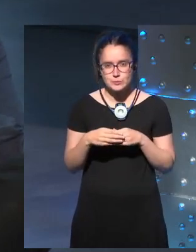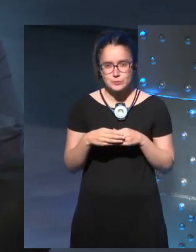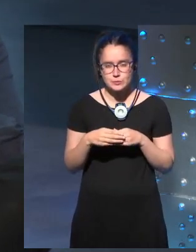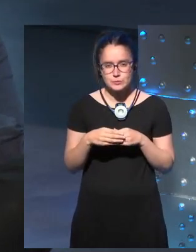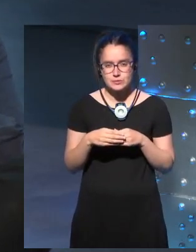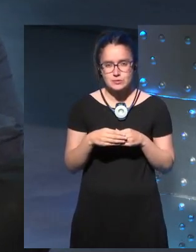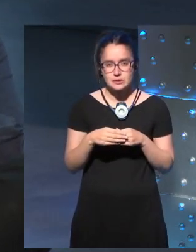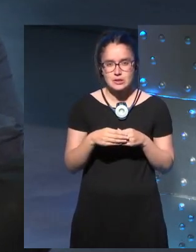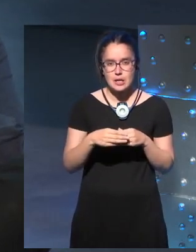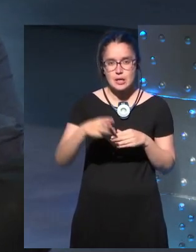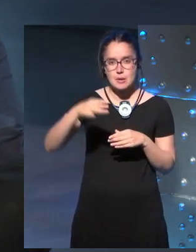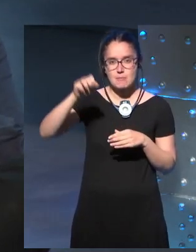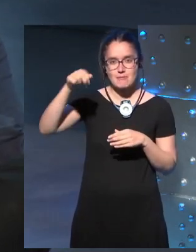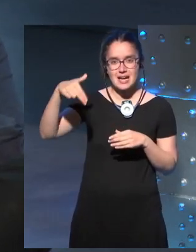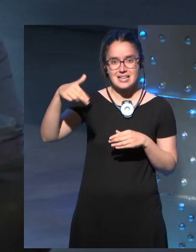Manchester City.